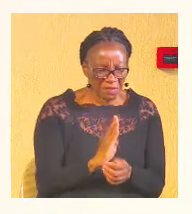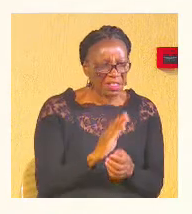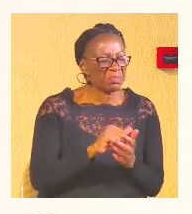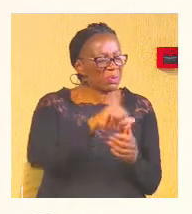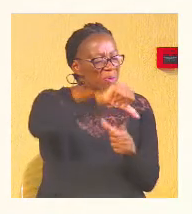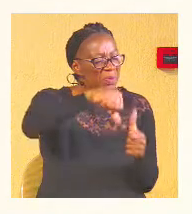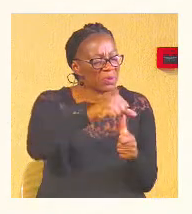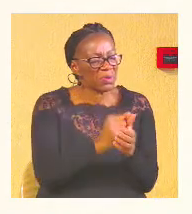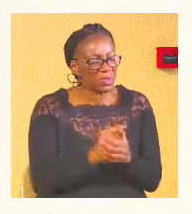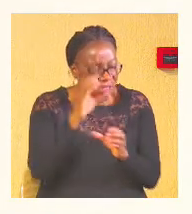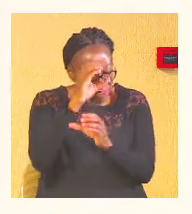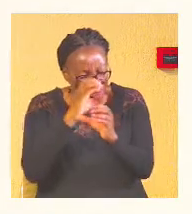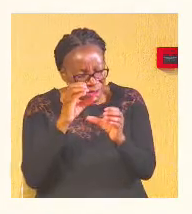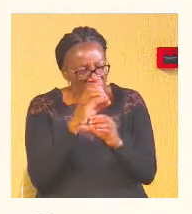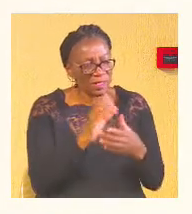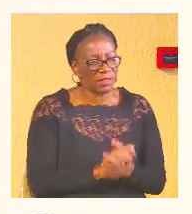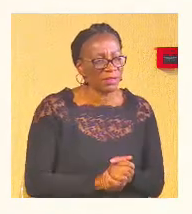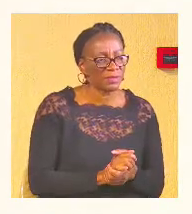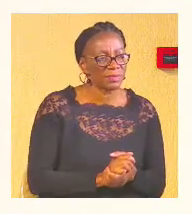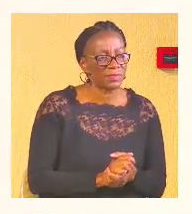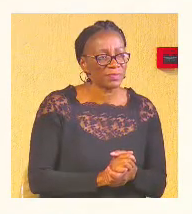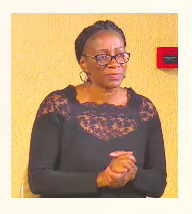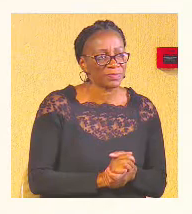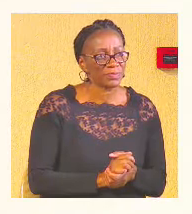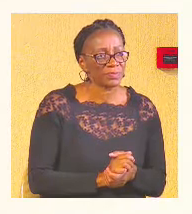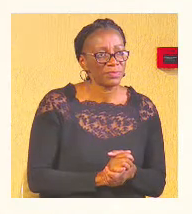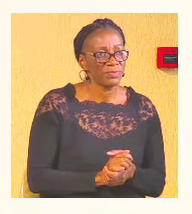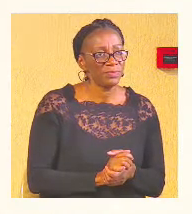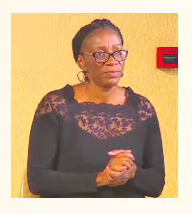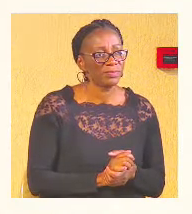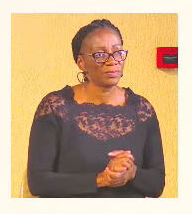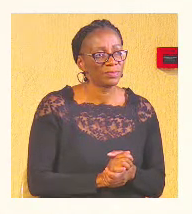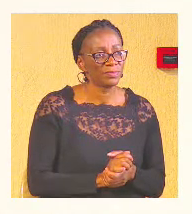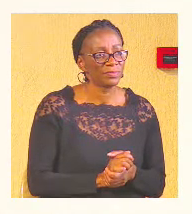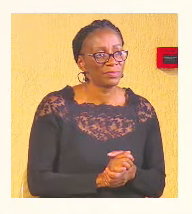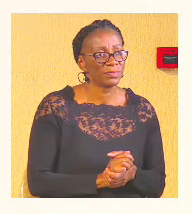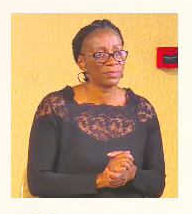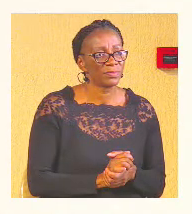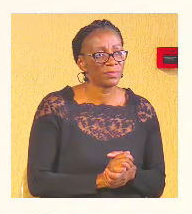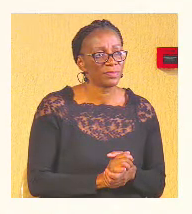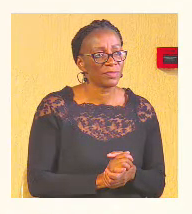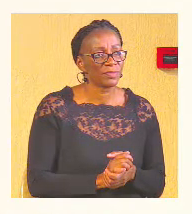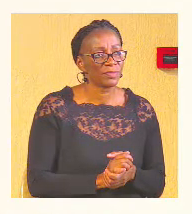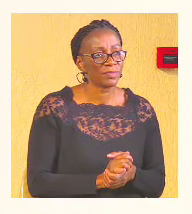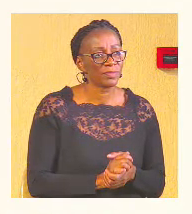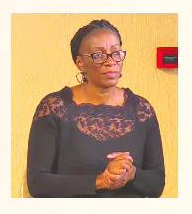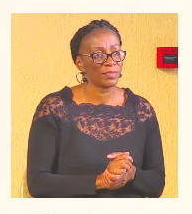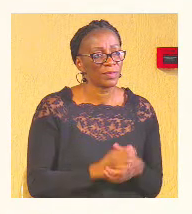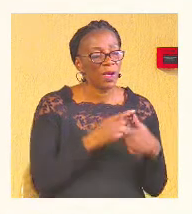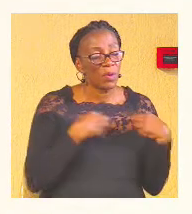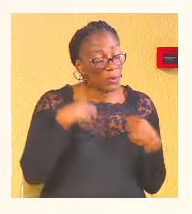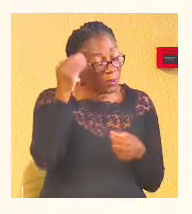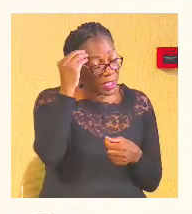officials, and others can provide information to the public, which is authentic information, because we know there is as much as we have